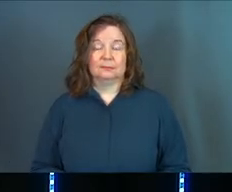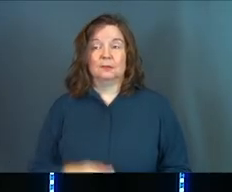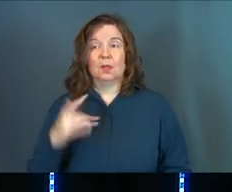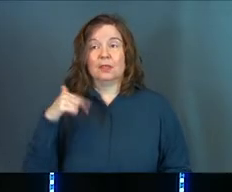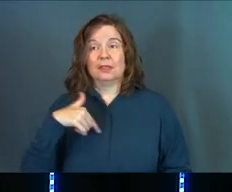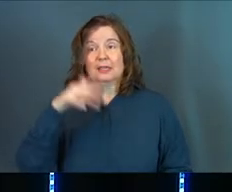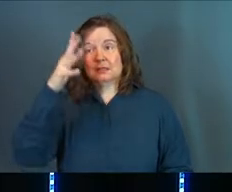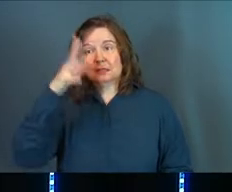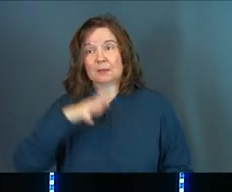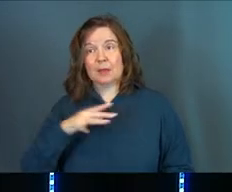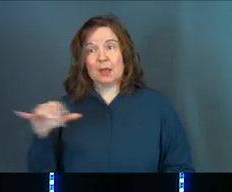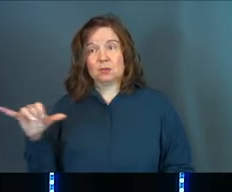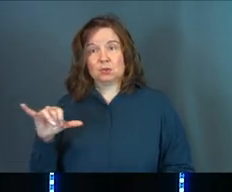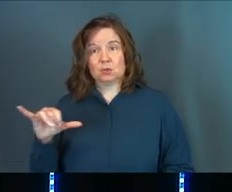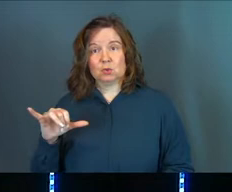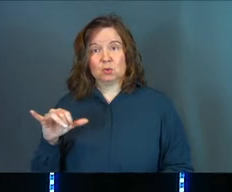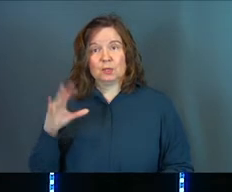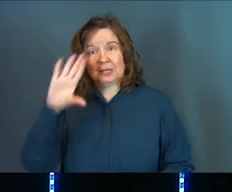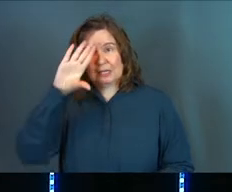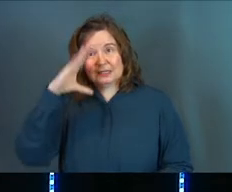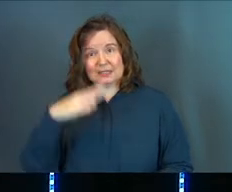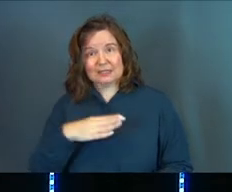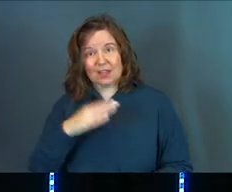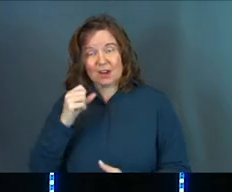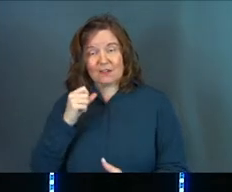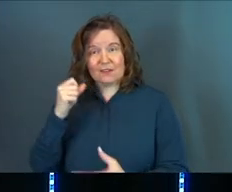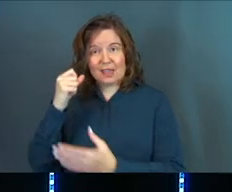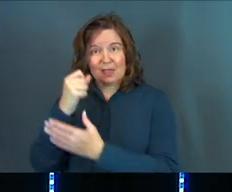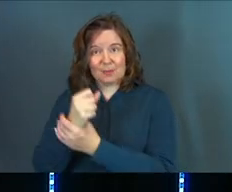Because this man too is a son of Abraham.